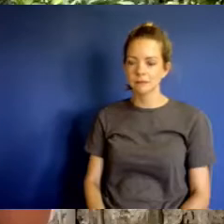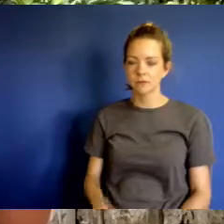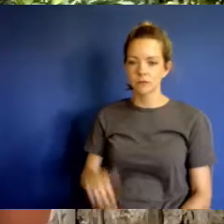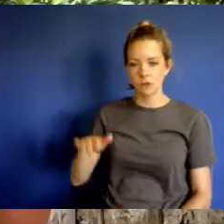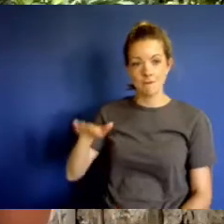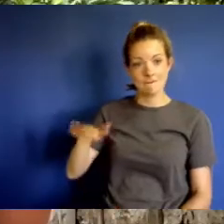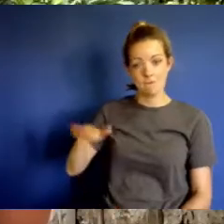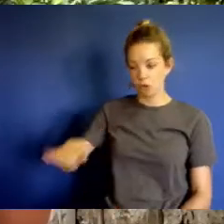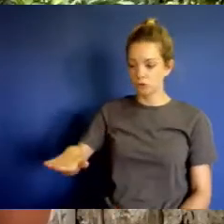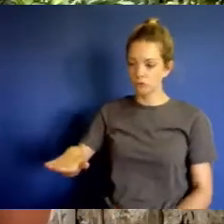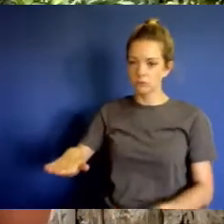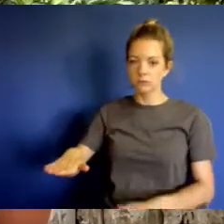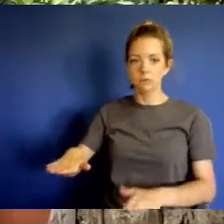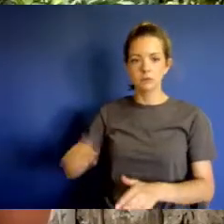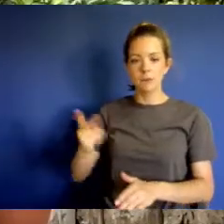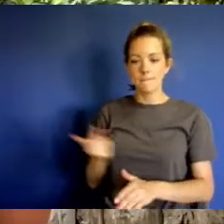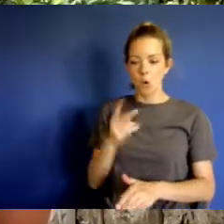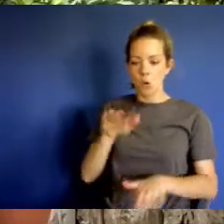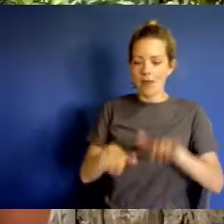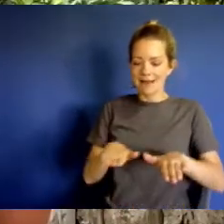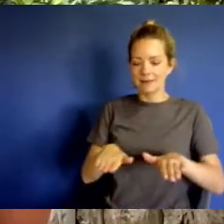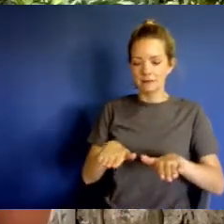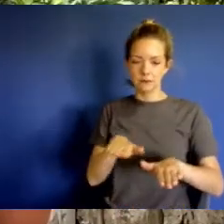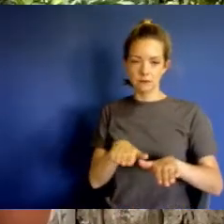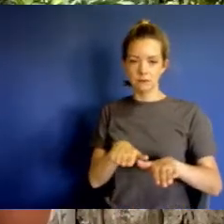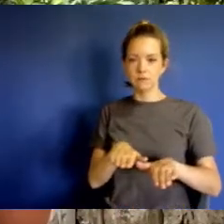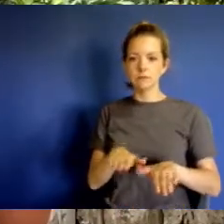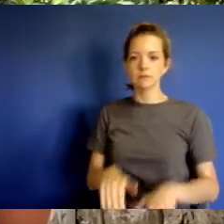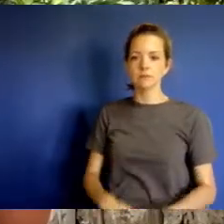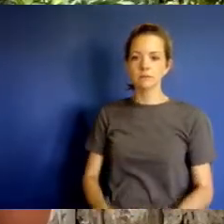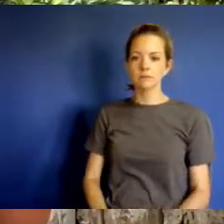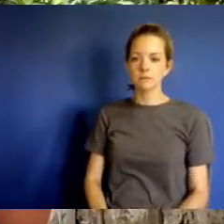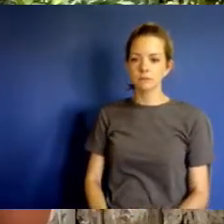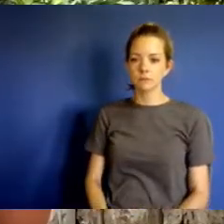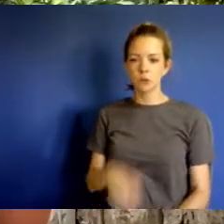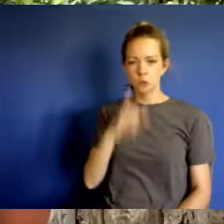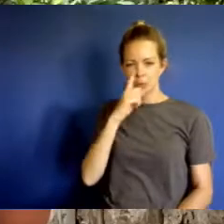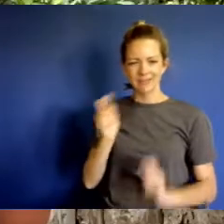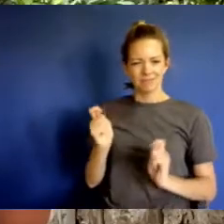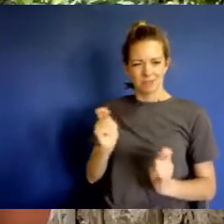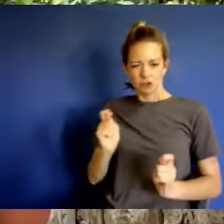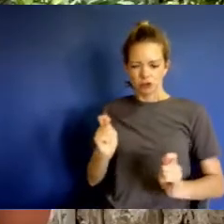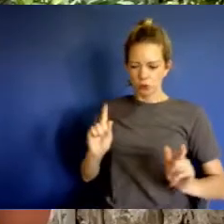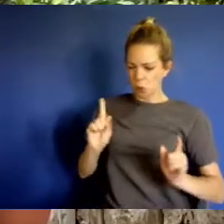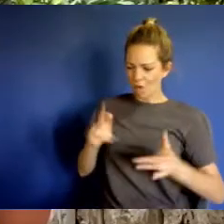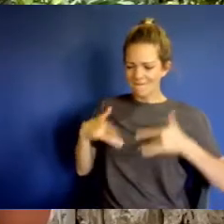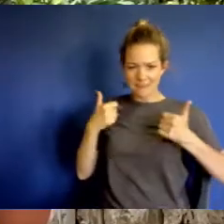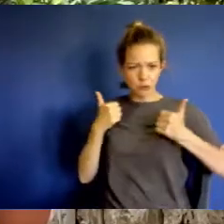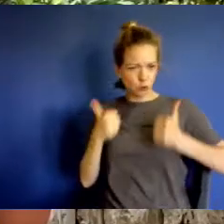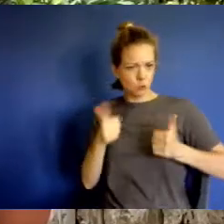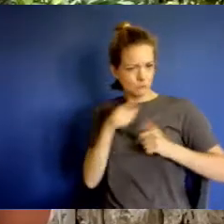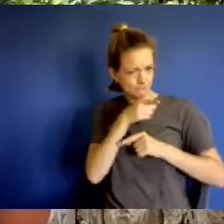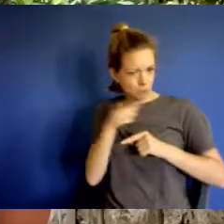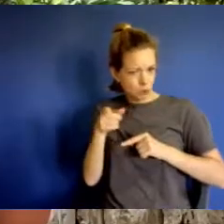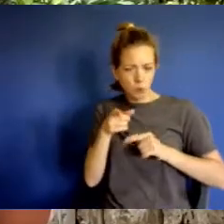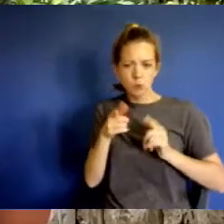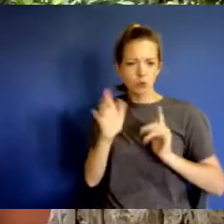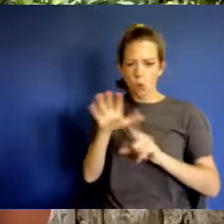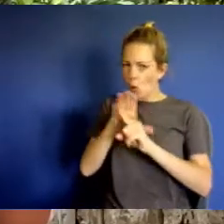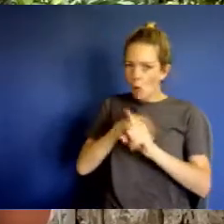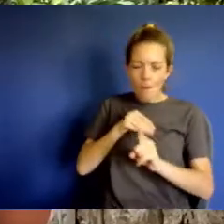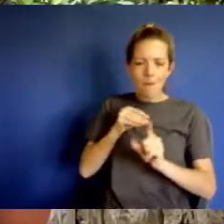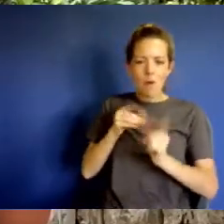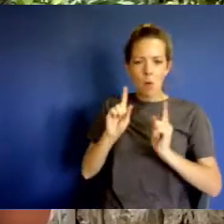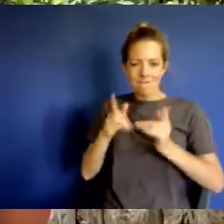think about bringing the left one through. And again, just adjust yourself, whatever feels better for